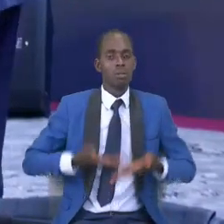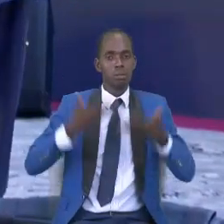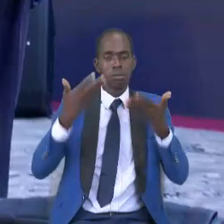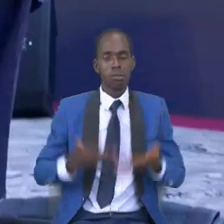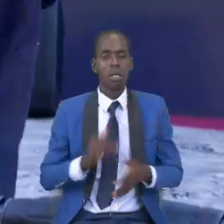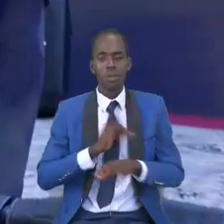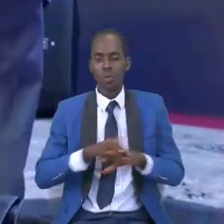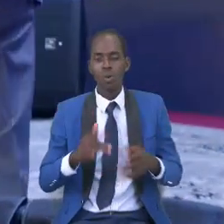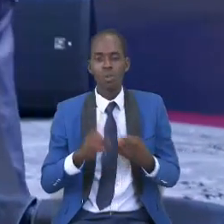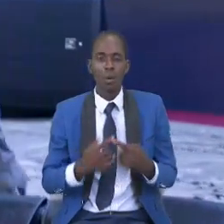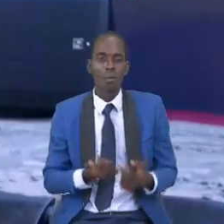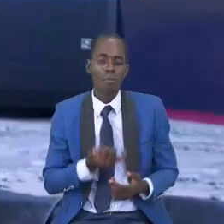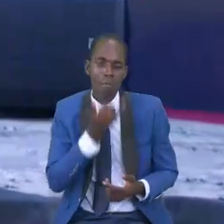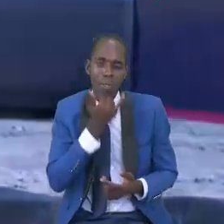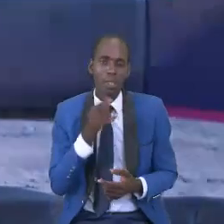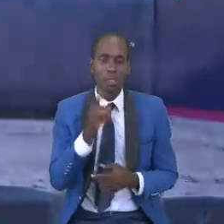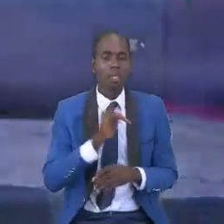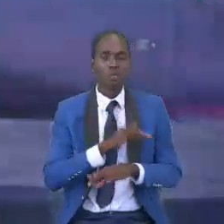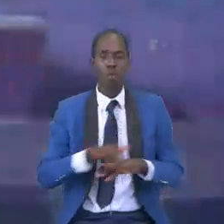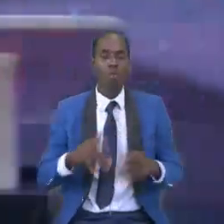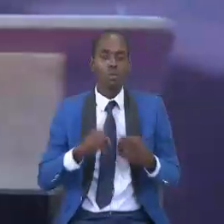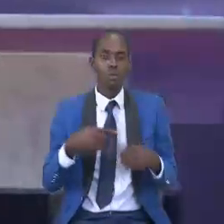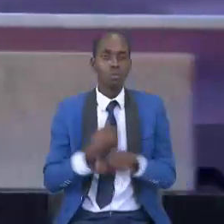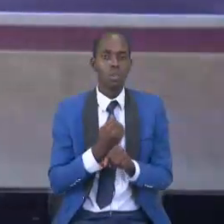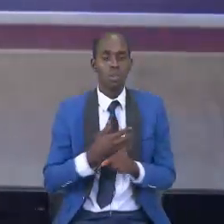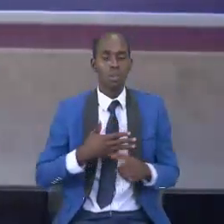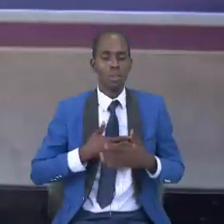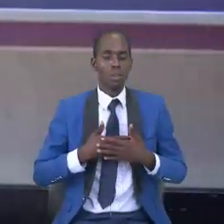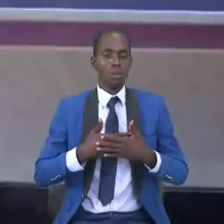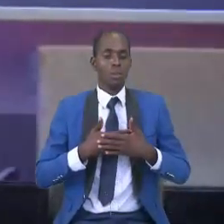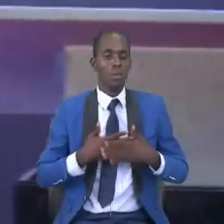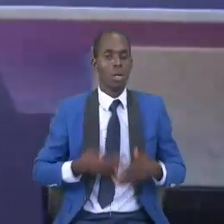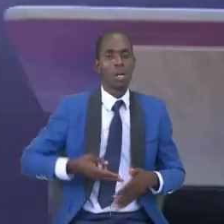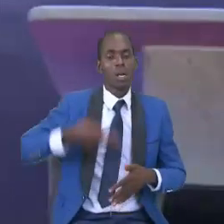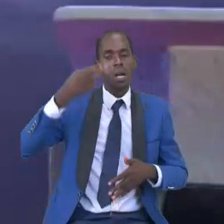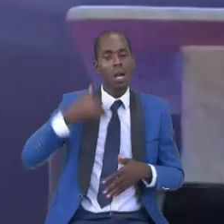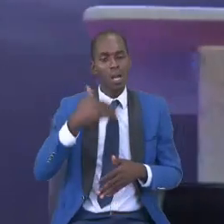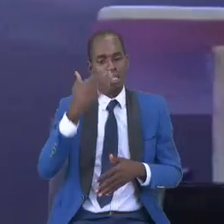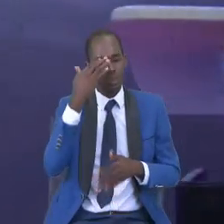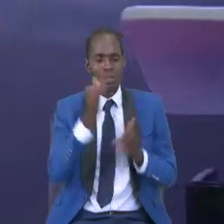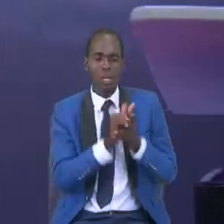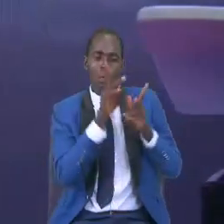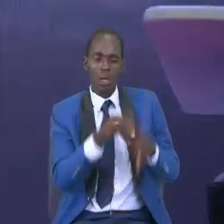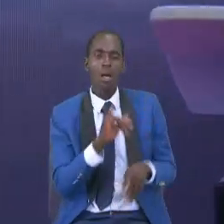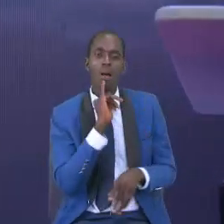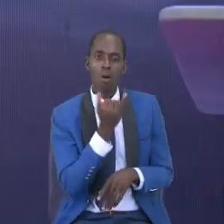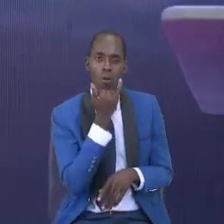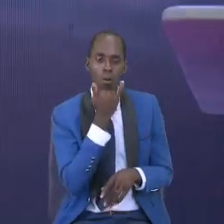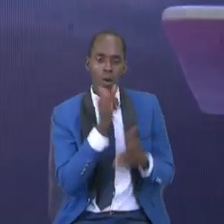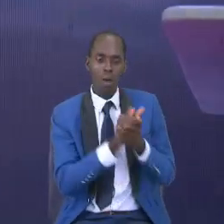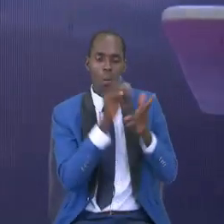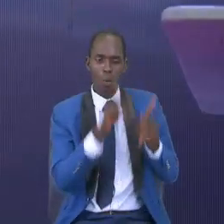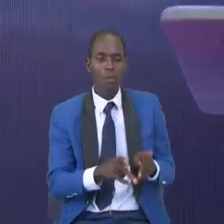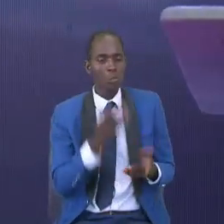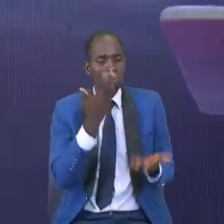offend them, anything that will raise their blood pressure. Yes, I know the fellow is destroying himself. The fellow is destroying